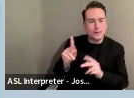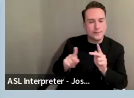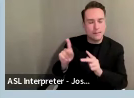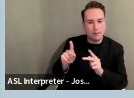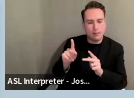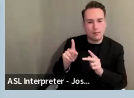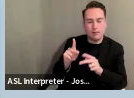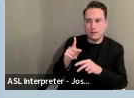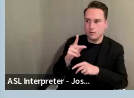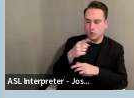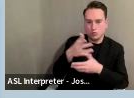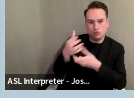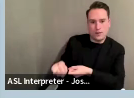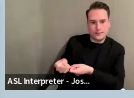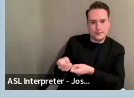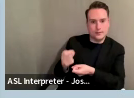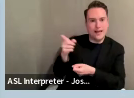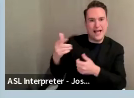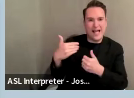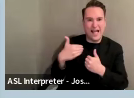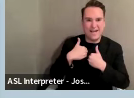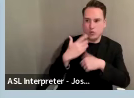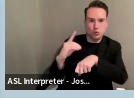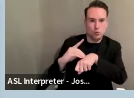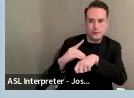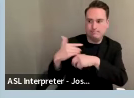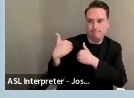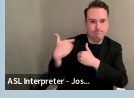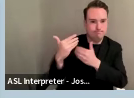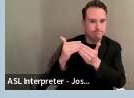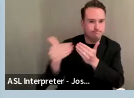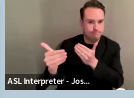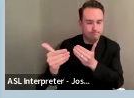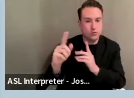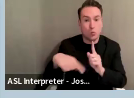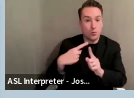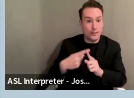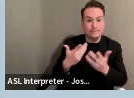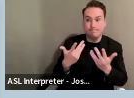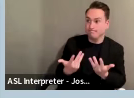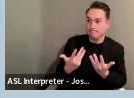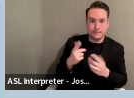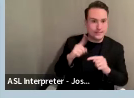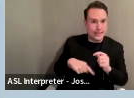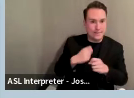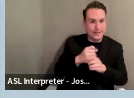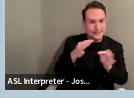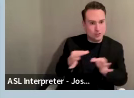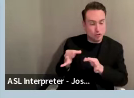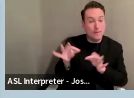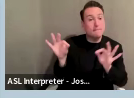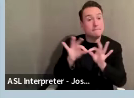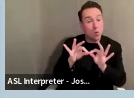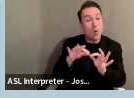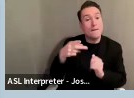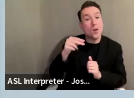fiduciary duty for you when their skills are needed. So when you're incapacitated, you want to make sure that on your power of attorney for